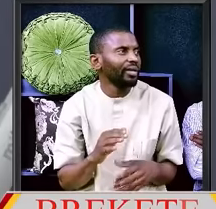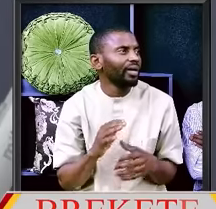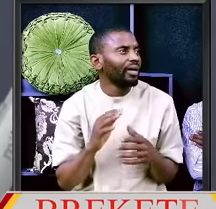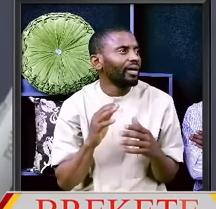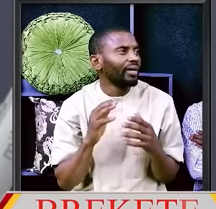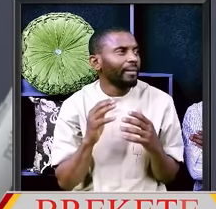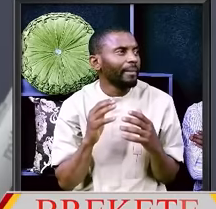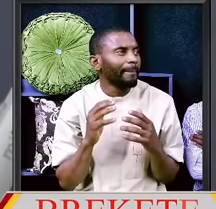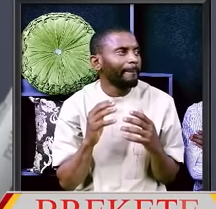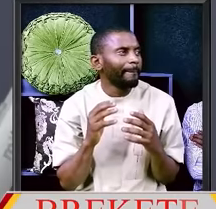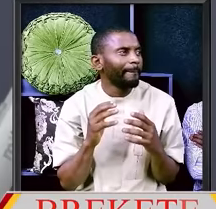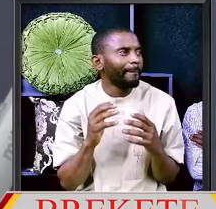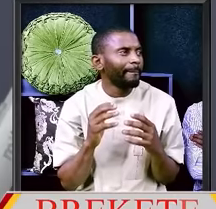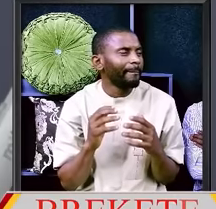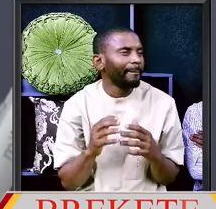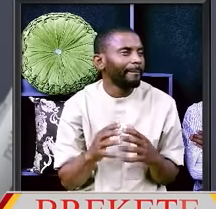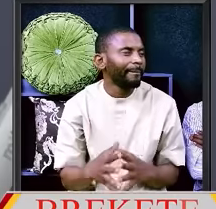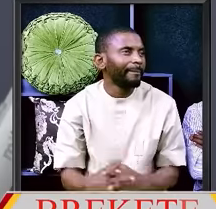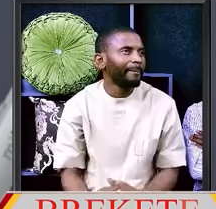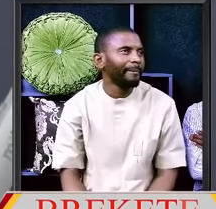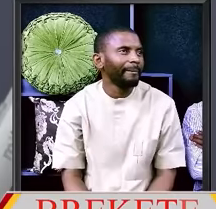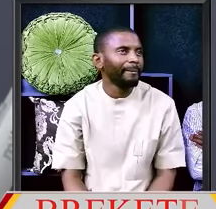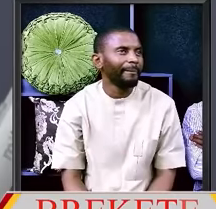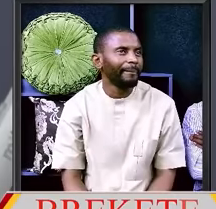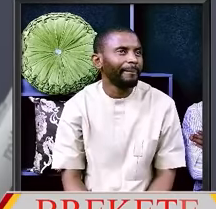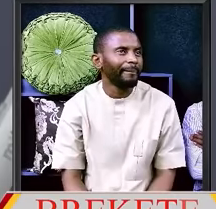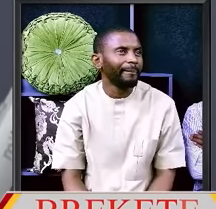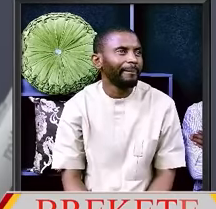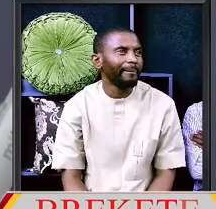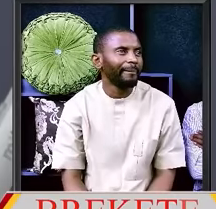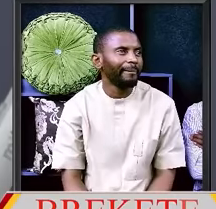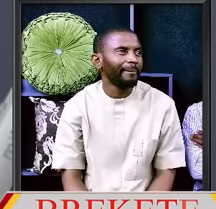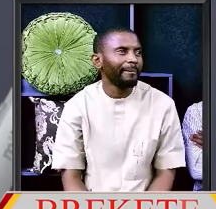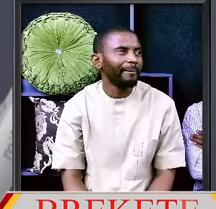it's going on, I just don't trust